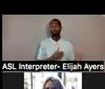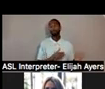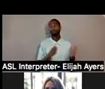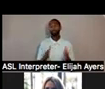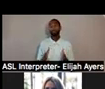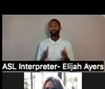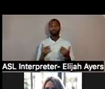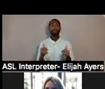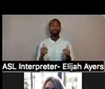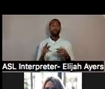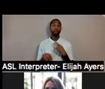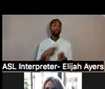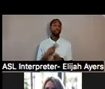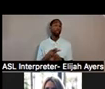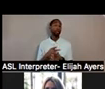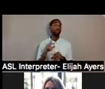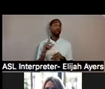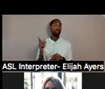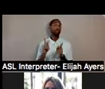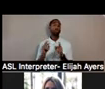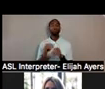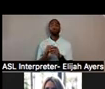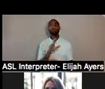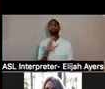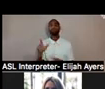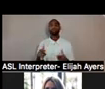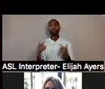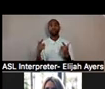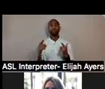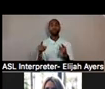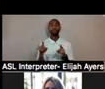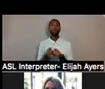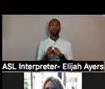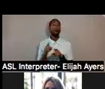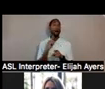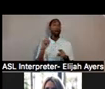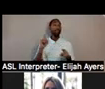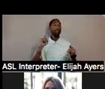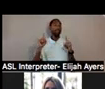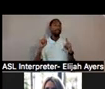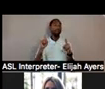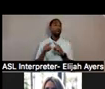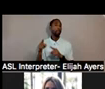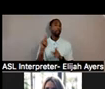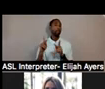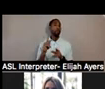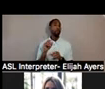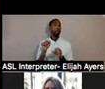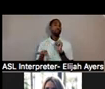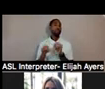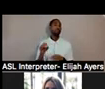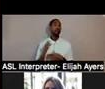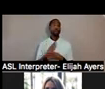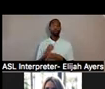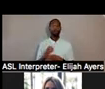the players and types of other folks in your life. Also definitely hearing what some folks are sharing in the chat about the